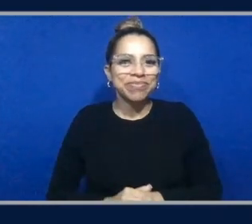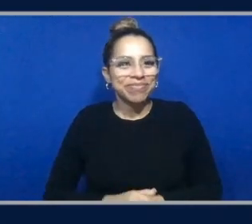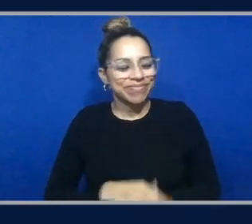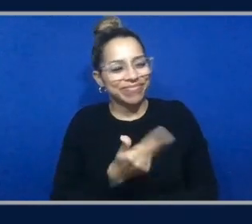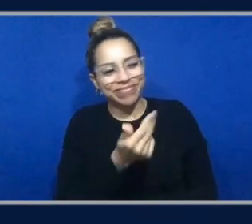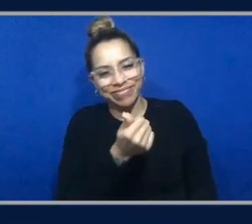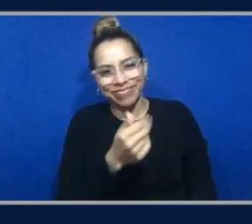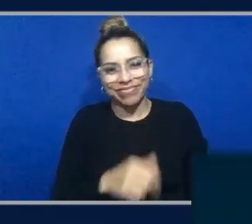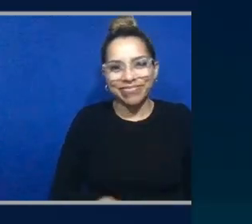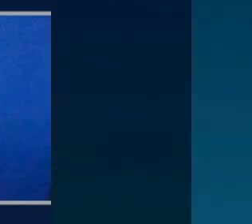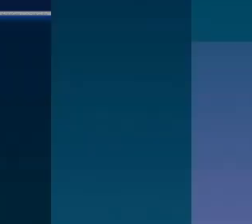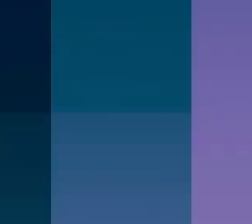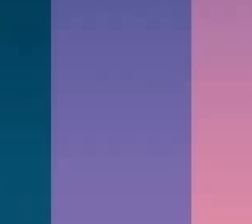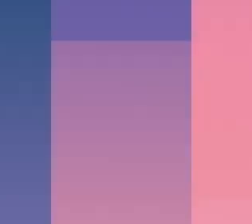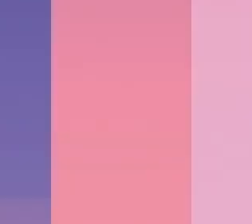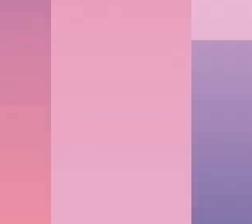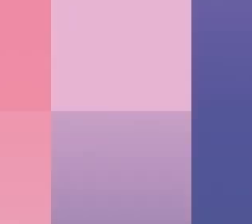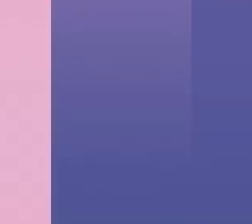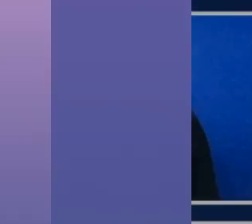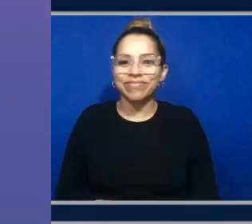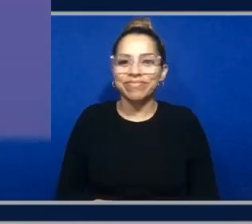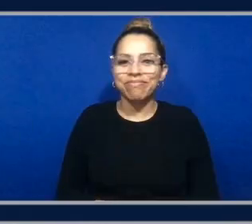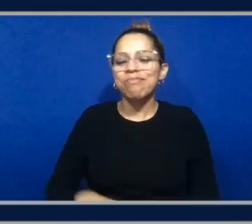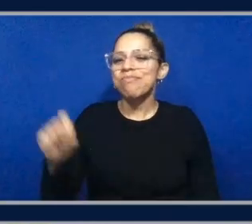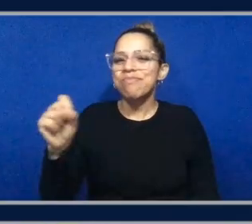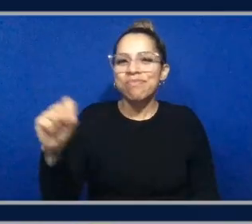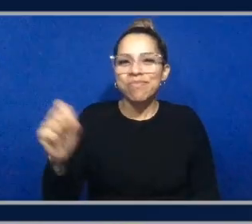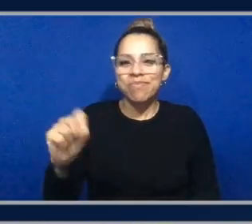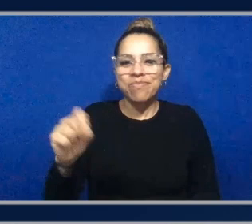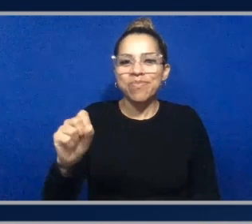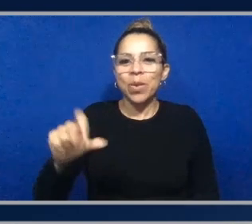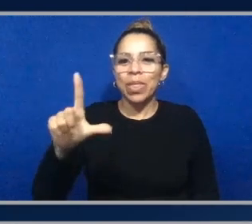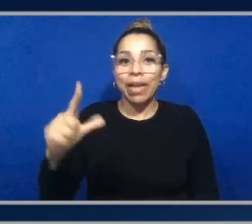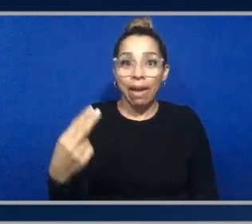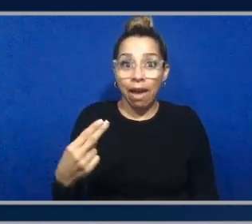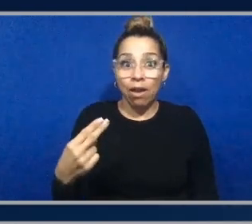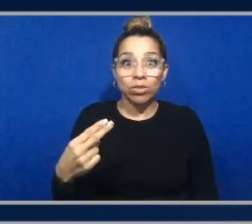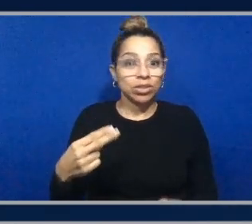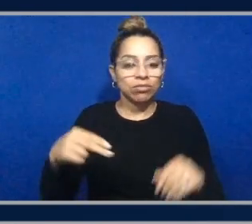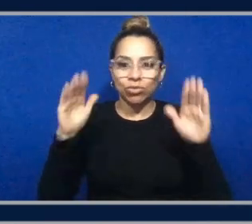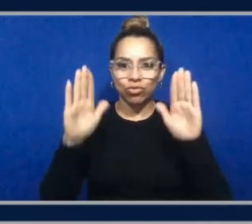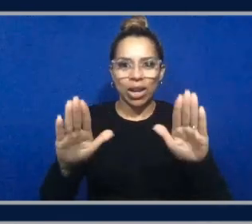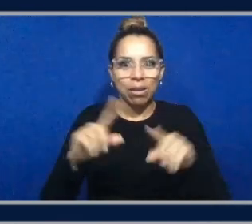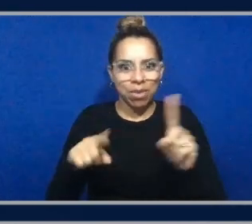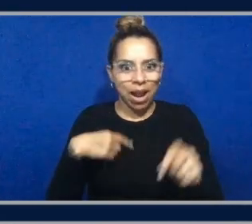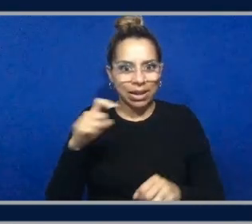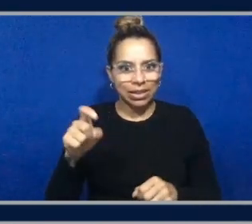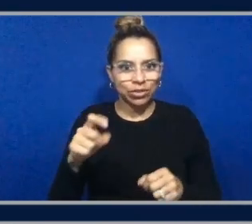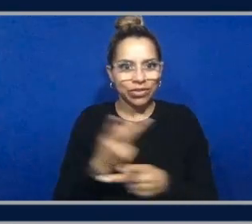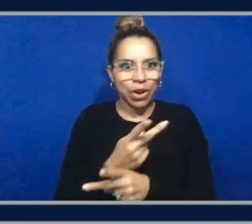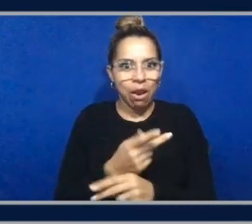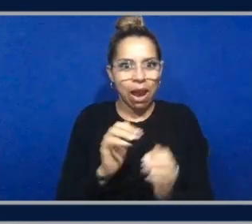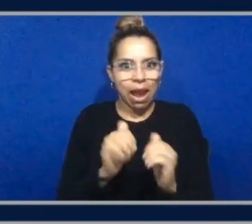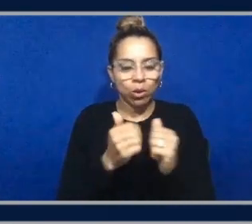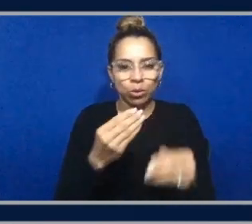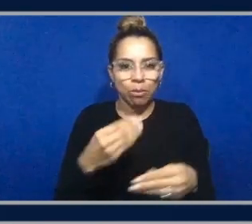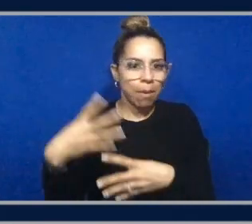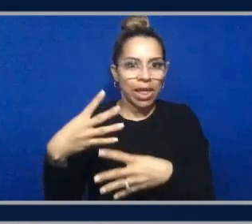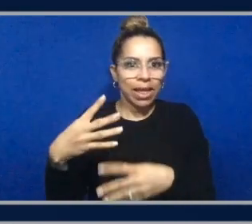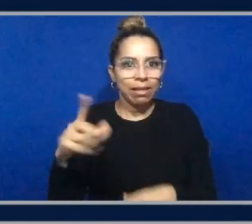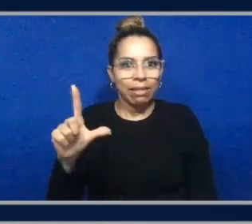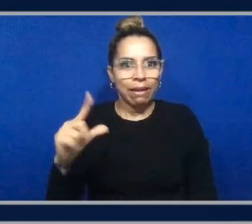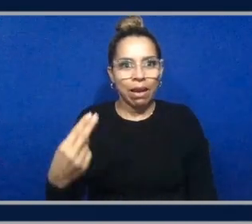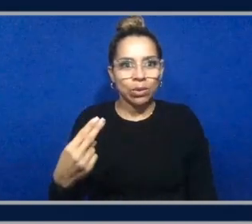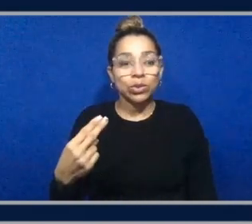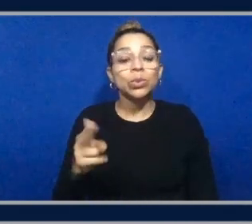Yeah. So the Lakehouse is here, great, but I need a way to populate the Lakehouse. So as we go through different tools, we want to talk